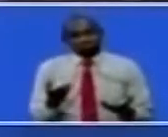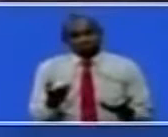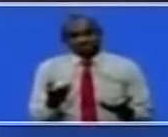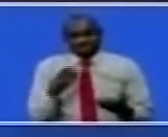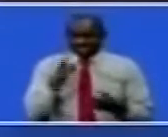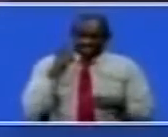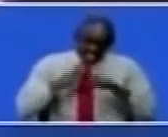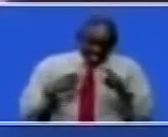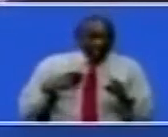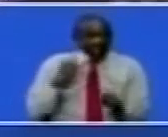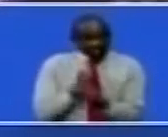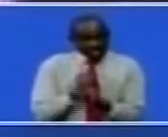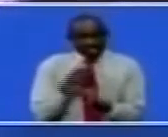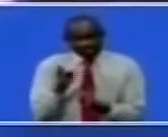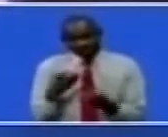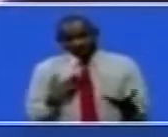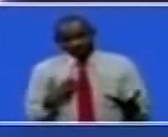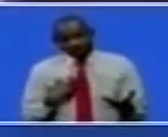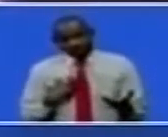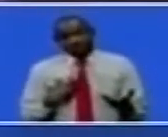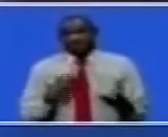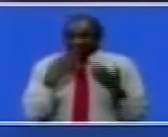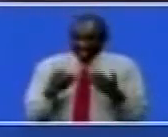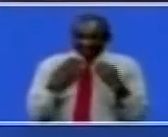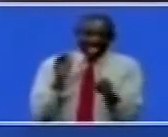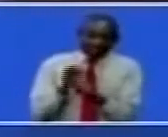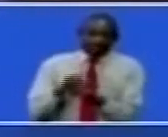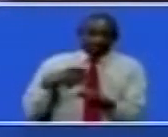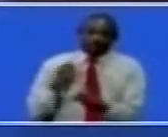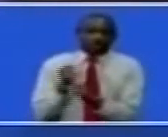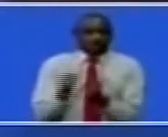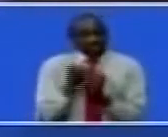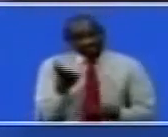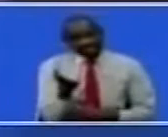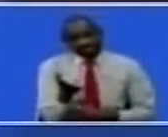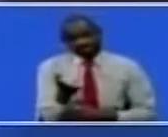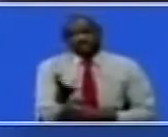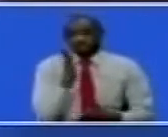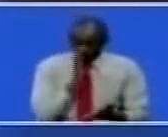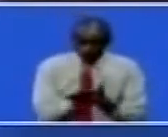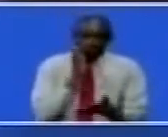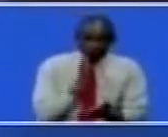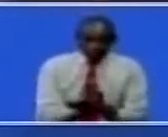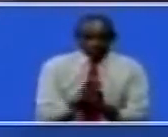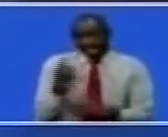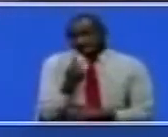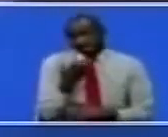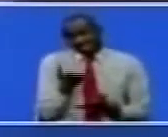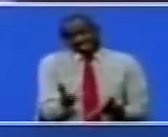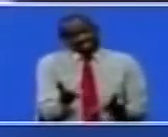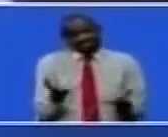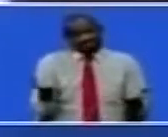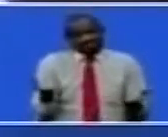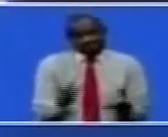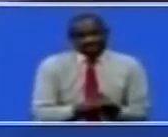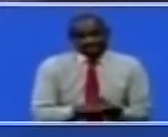the year I've been in, and it's been a great journey for me. I've learned a lot and it's true, it's not the one we wanted, so